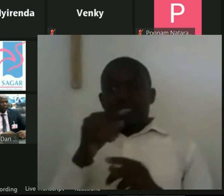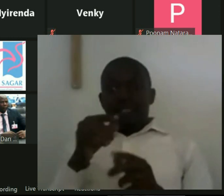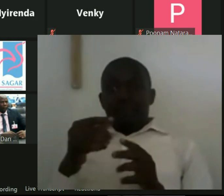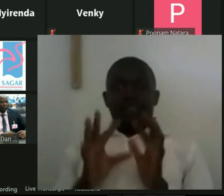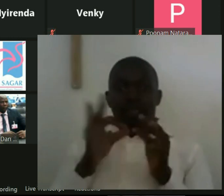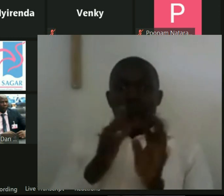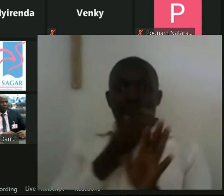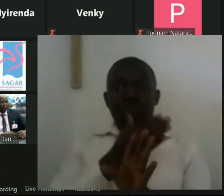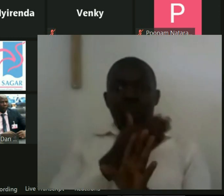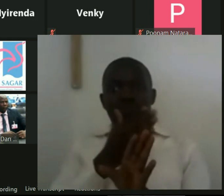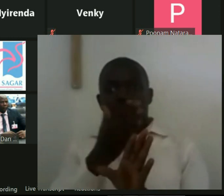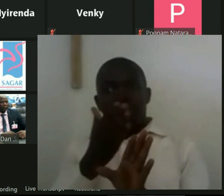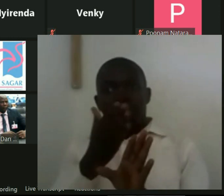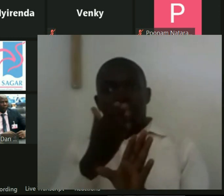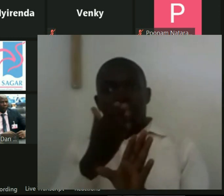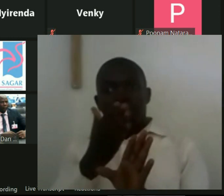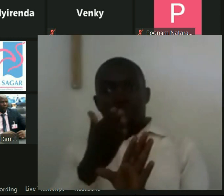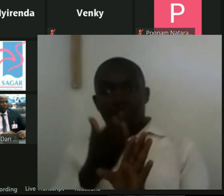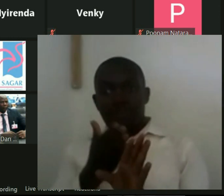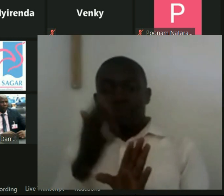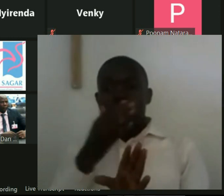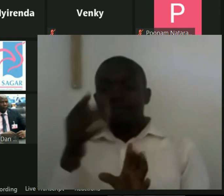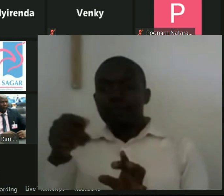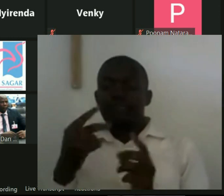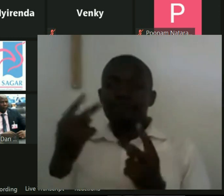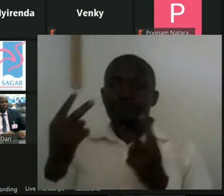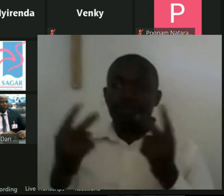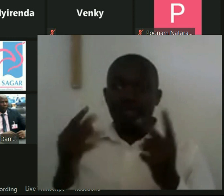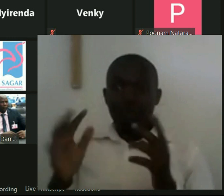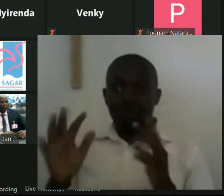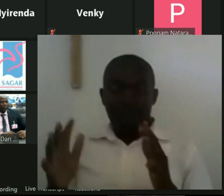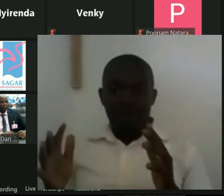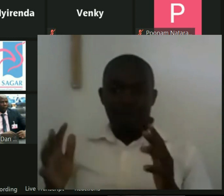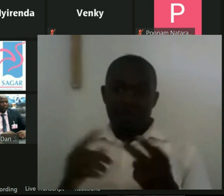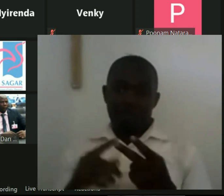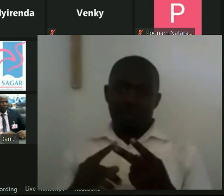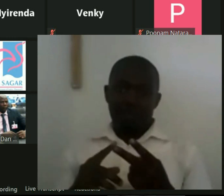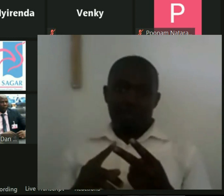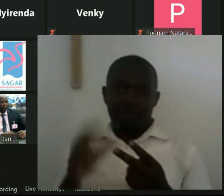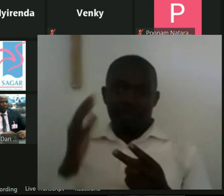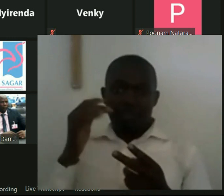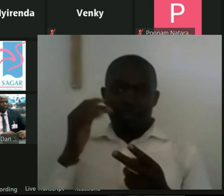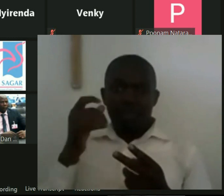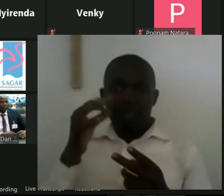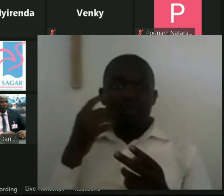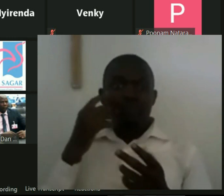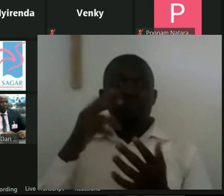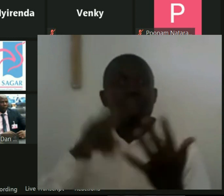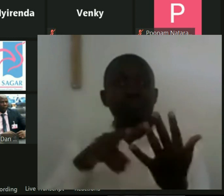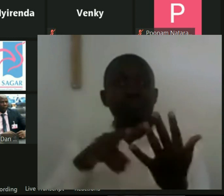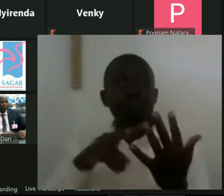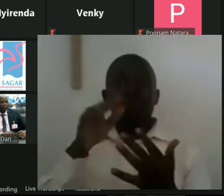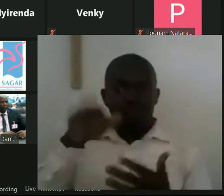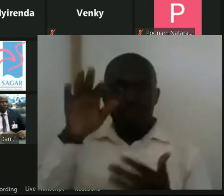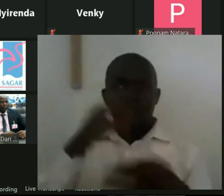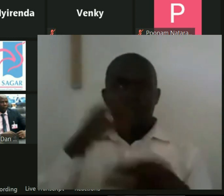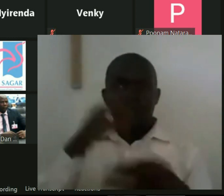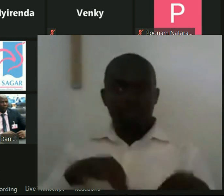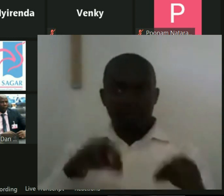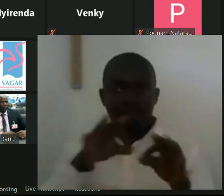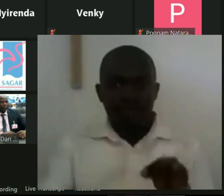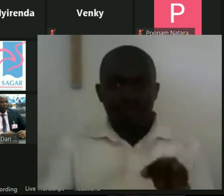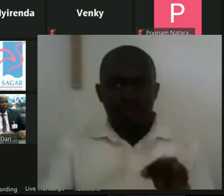innovations, could we have this as a separate point? Because if you look at most of health interventions, when